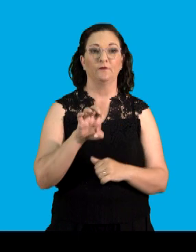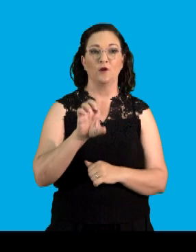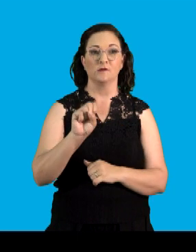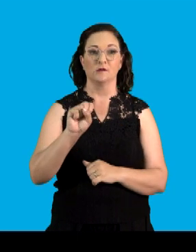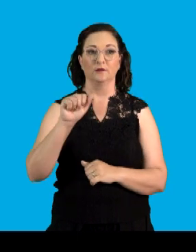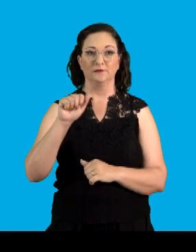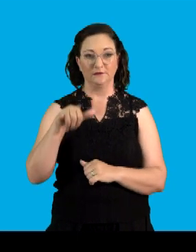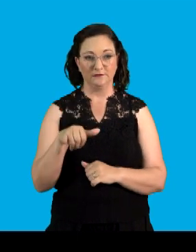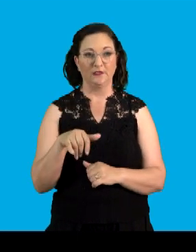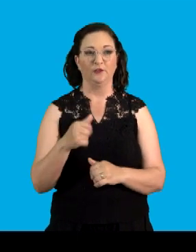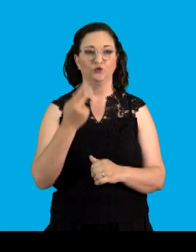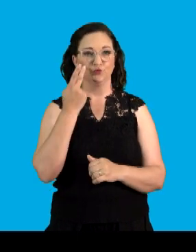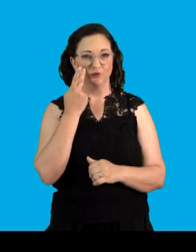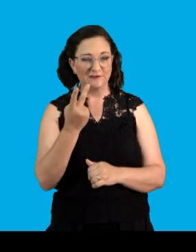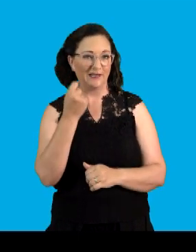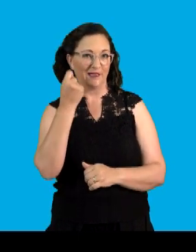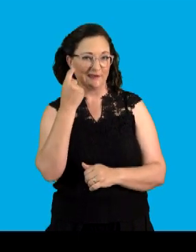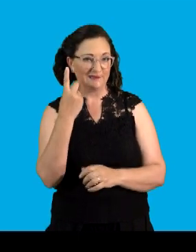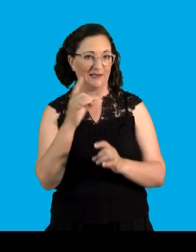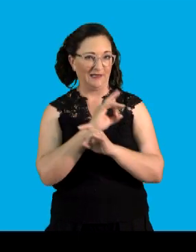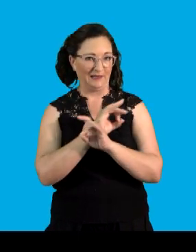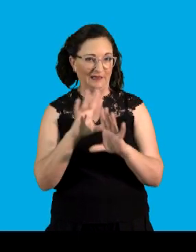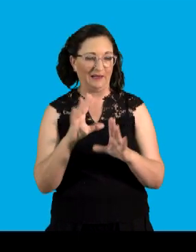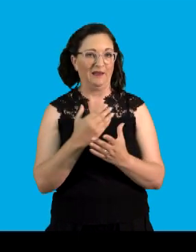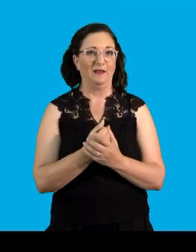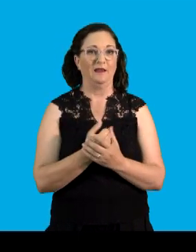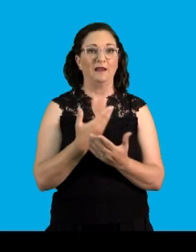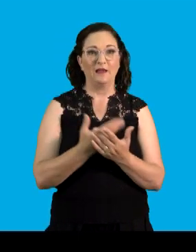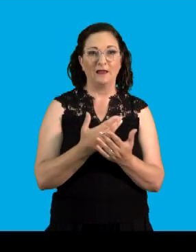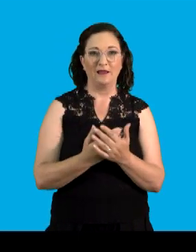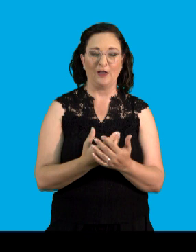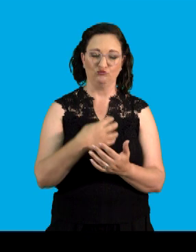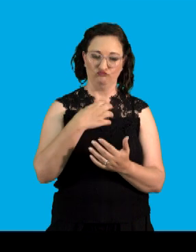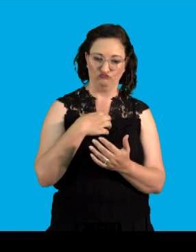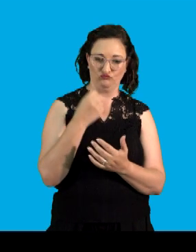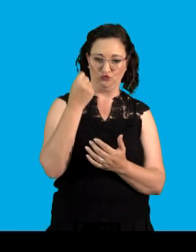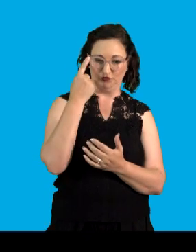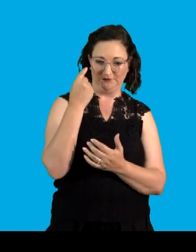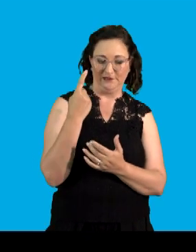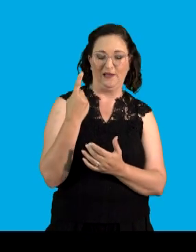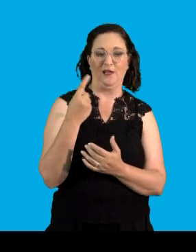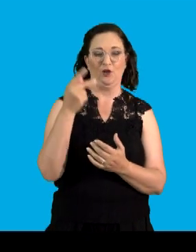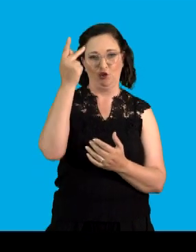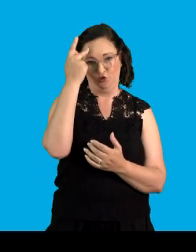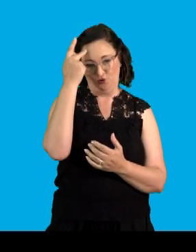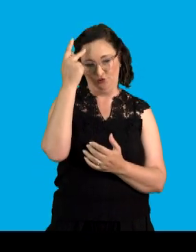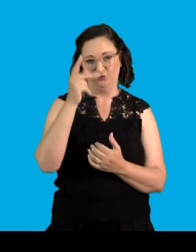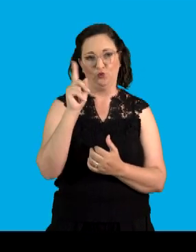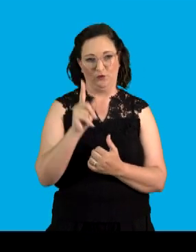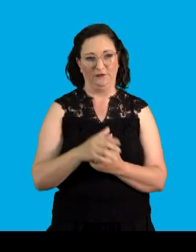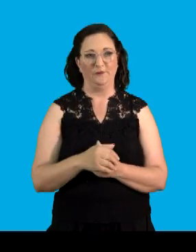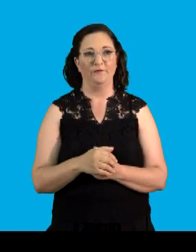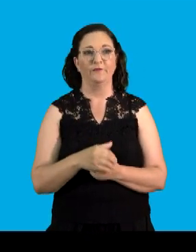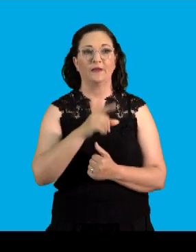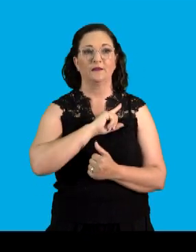are assessing insight and to see if you are able to interpret the knowledge, right, or the information there. So